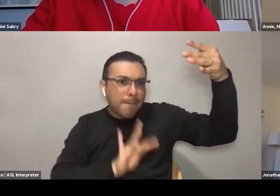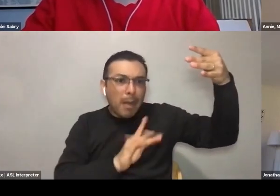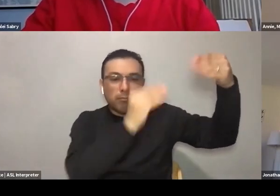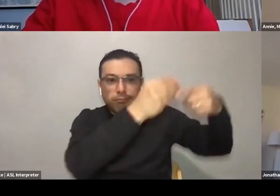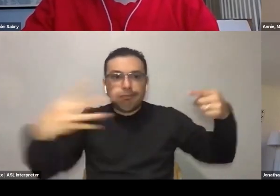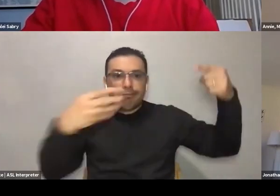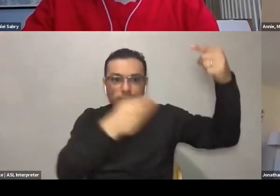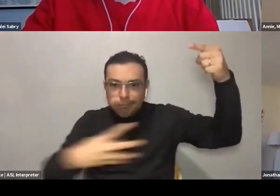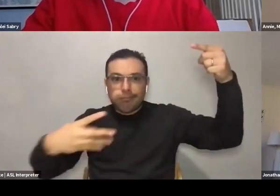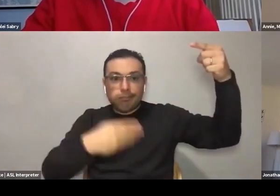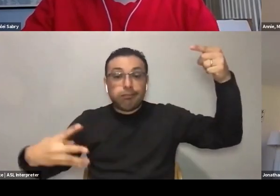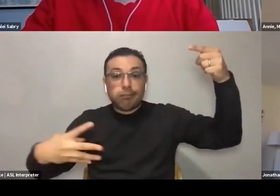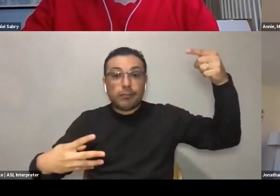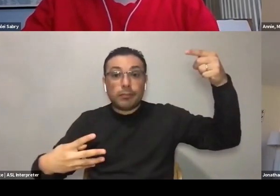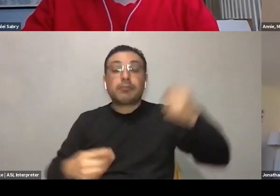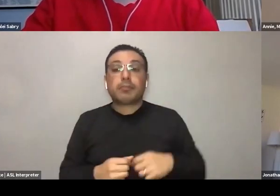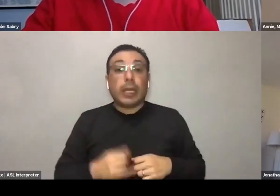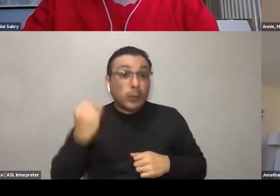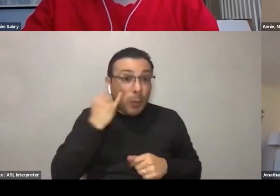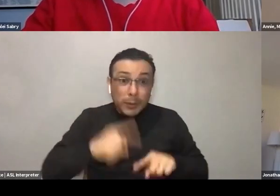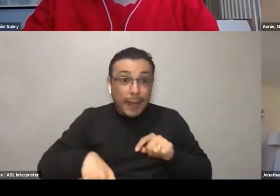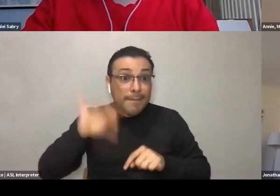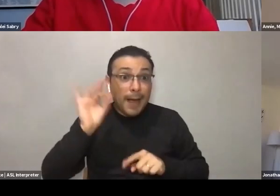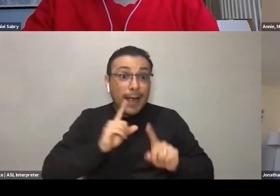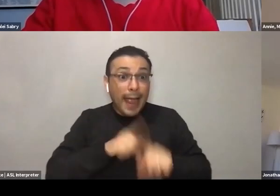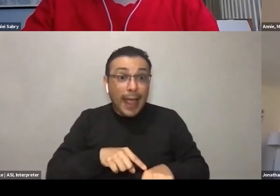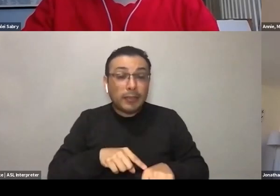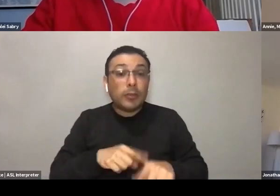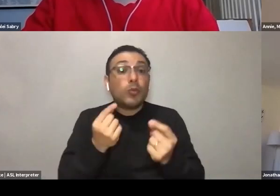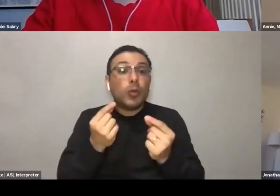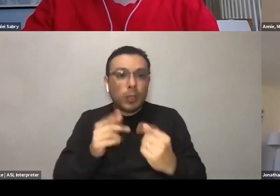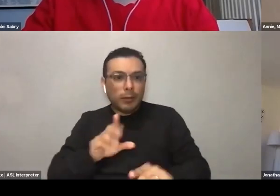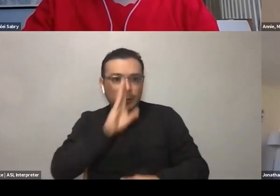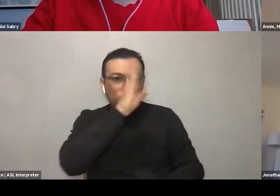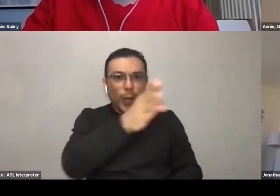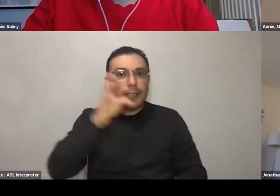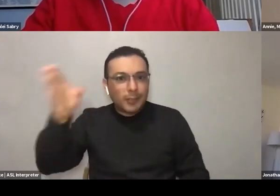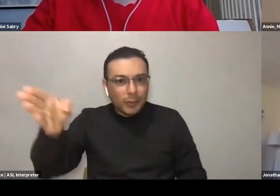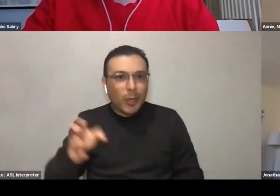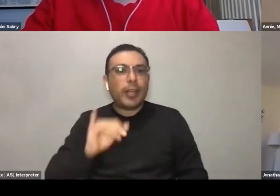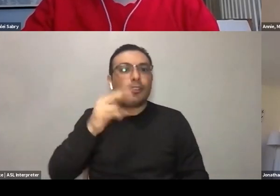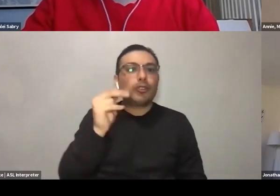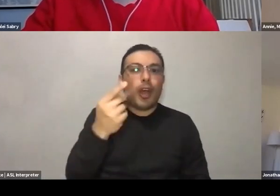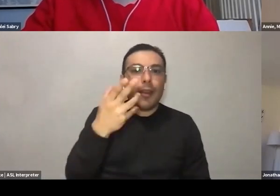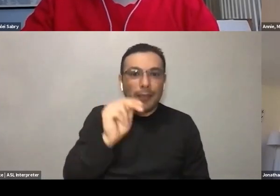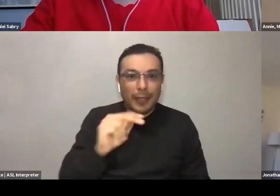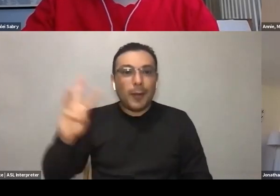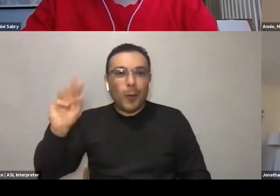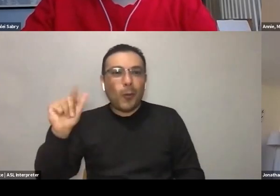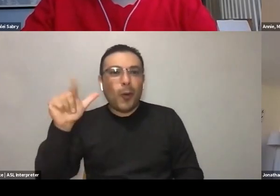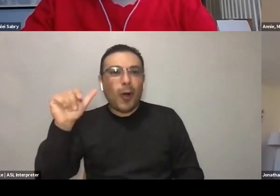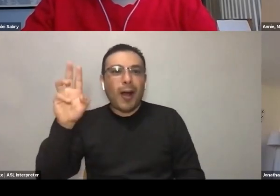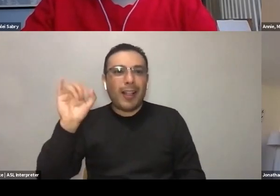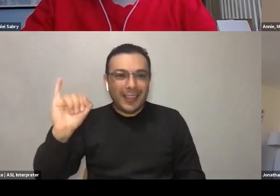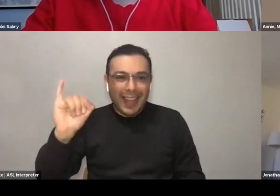be better addressed to our panelists. So I want to applaud John and Wale again. Thank you all so much. Thank you for having us.